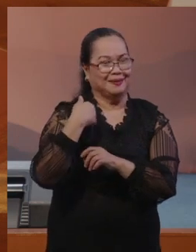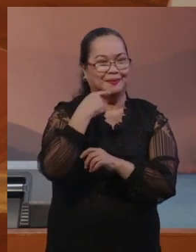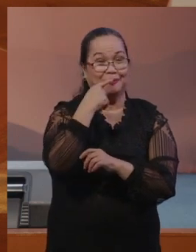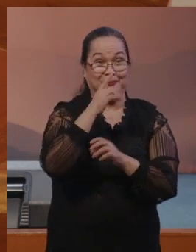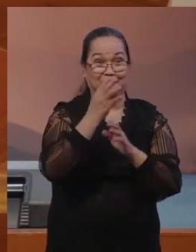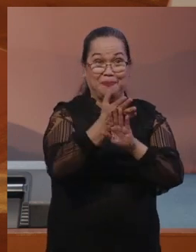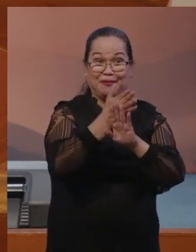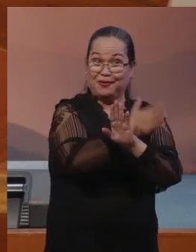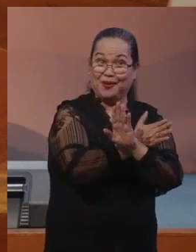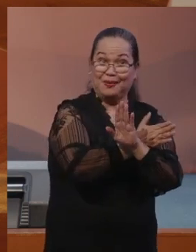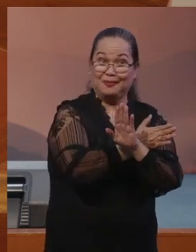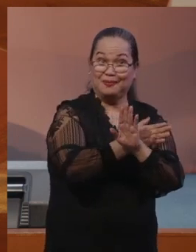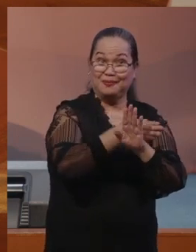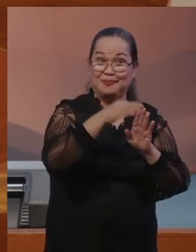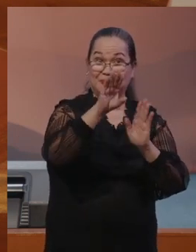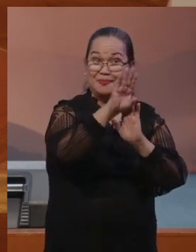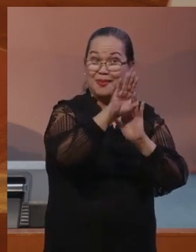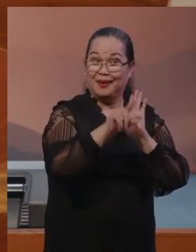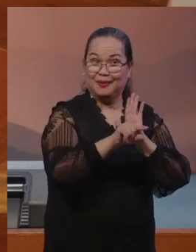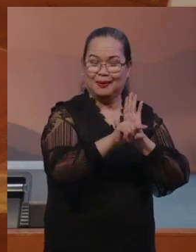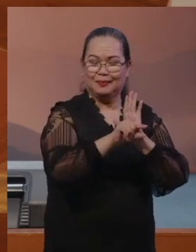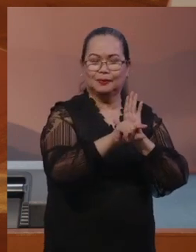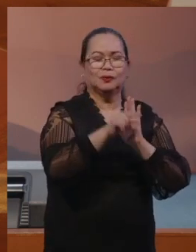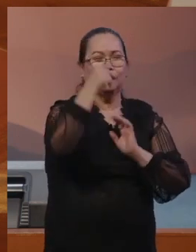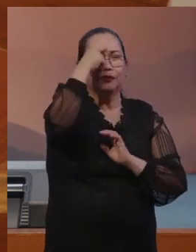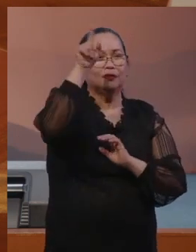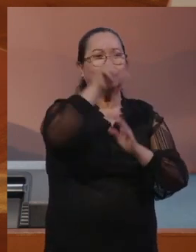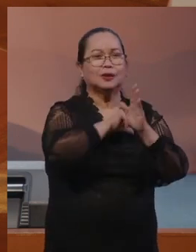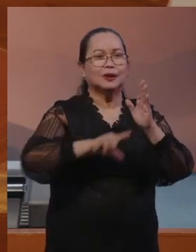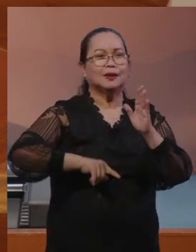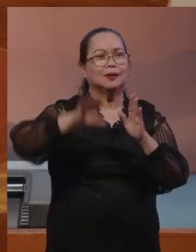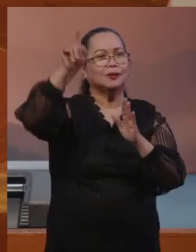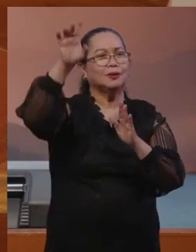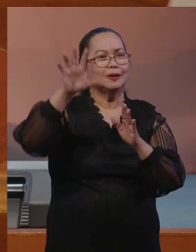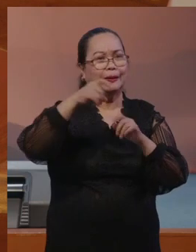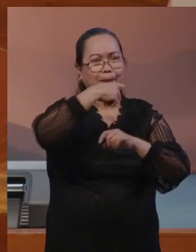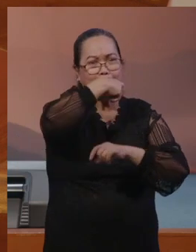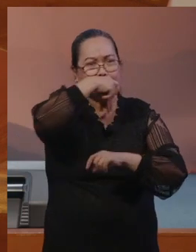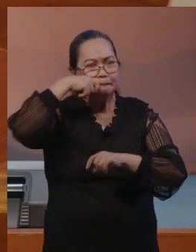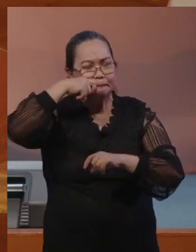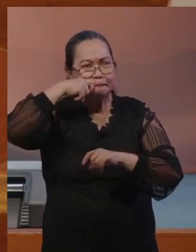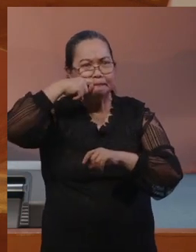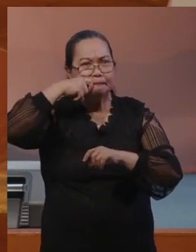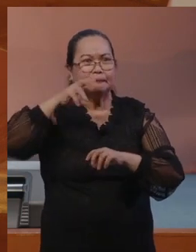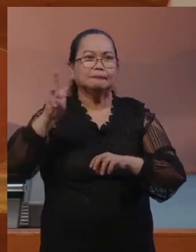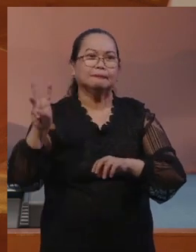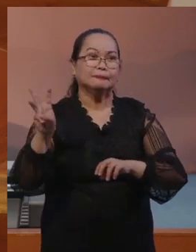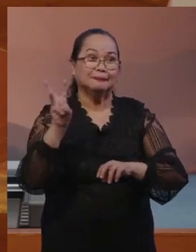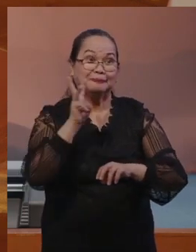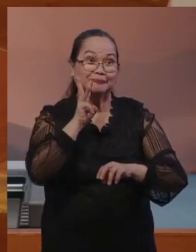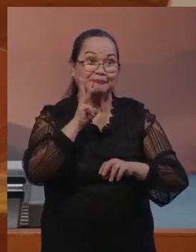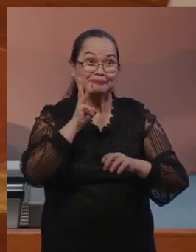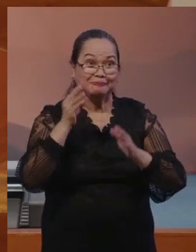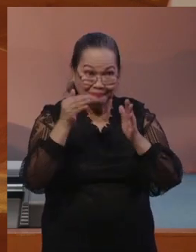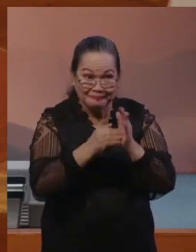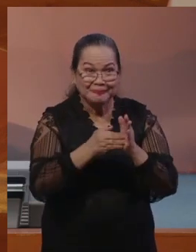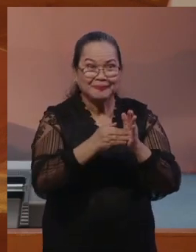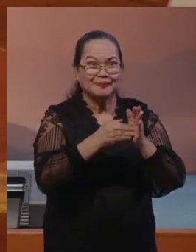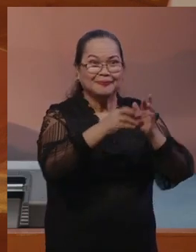preview. No? Joshua chapter 4. For the Lord your God dried up the waters of the Jordan for